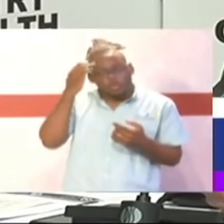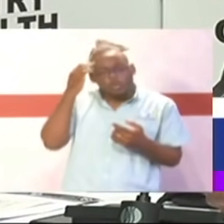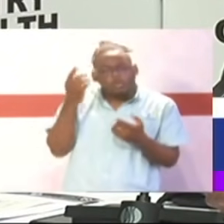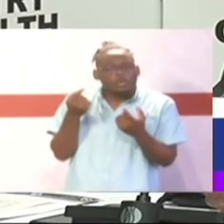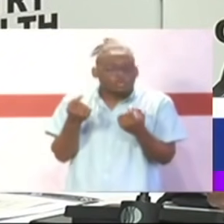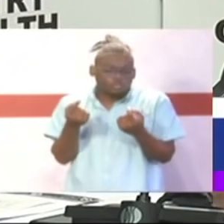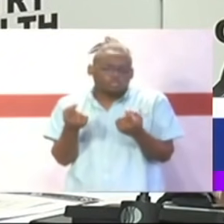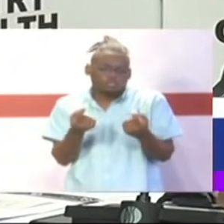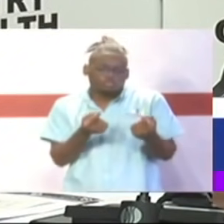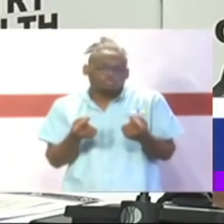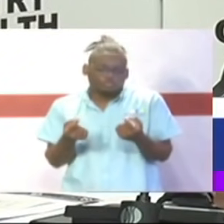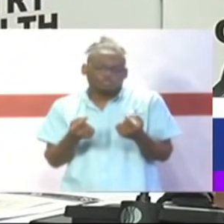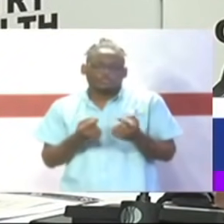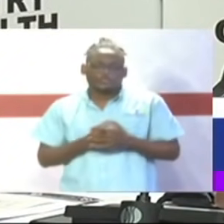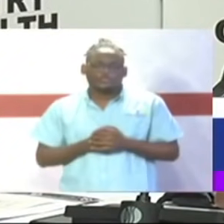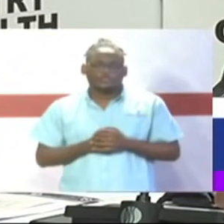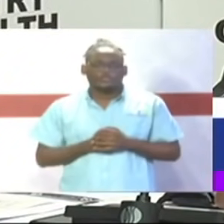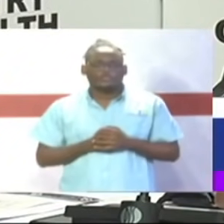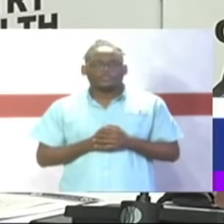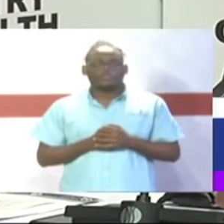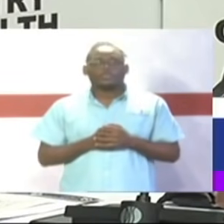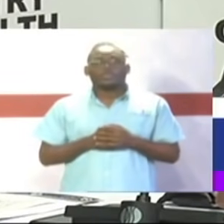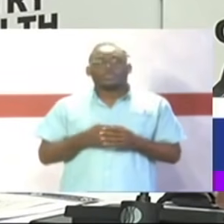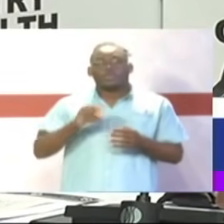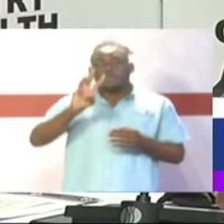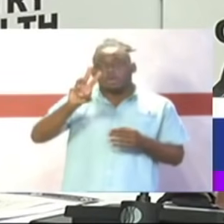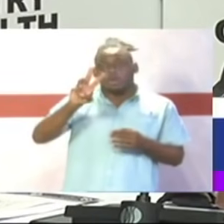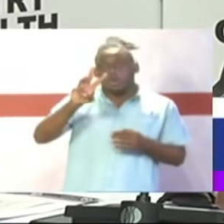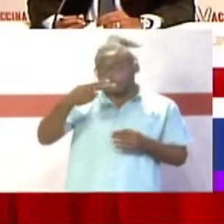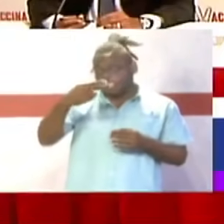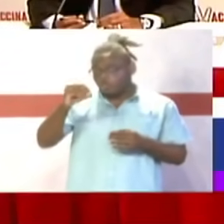relates to vaccination. WHO has not approved any category as yet.